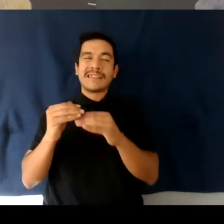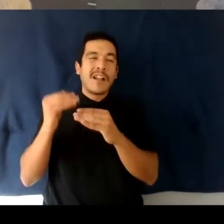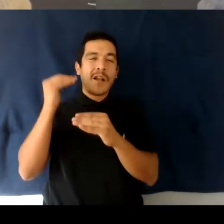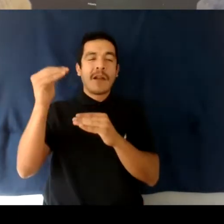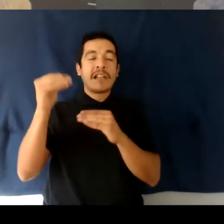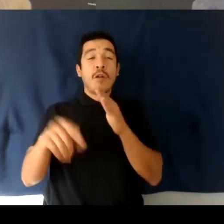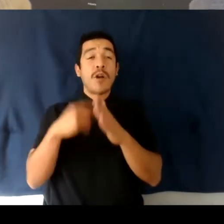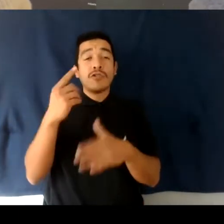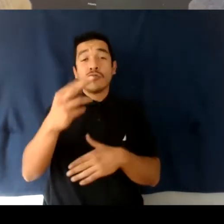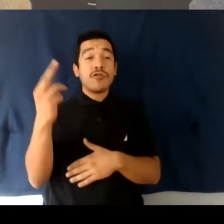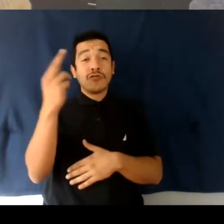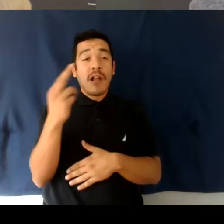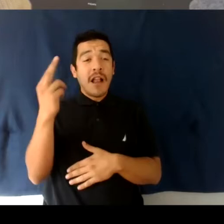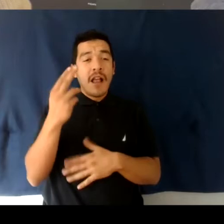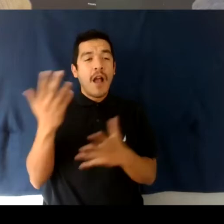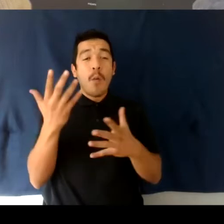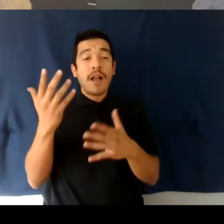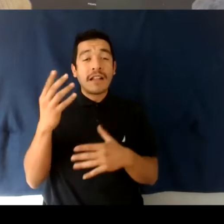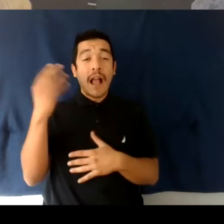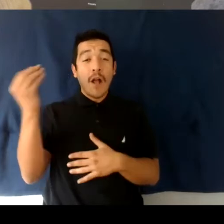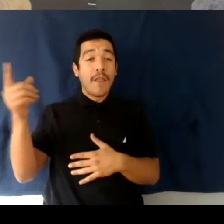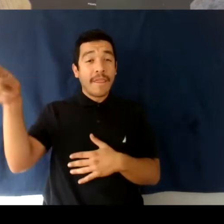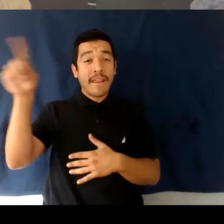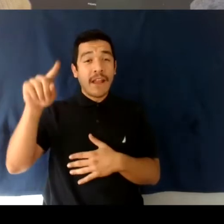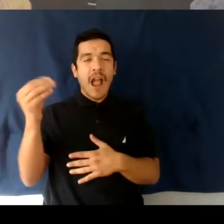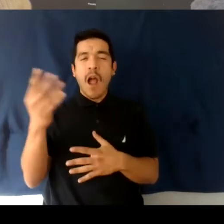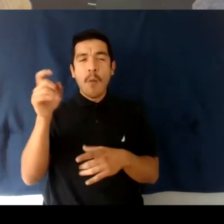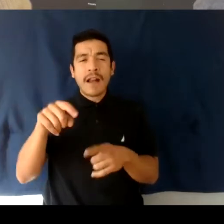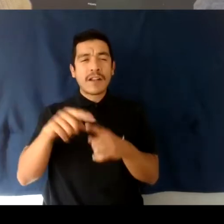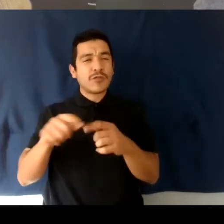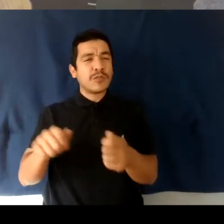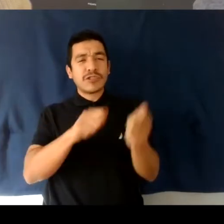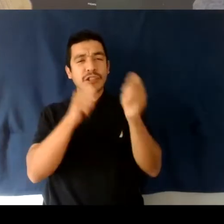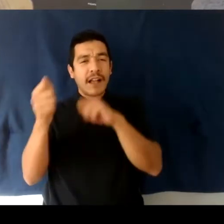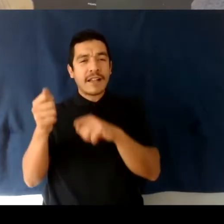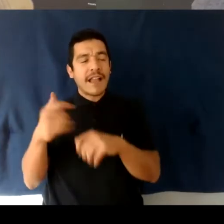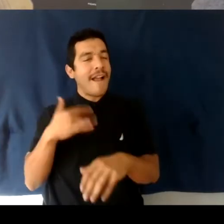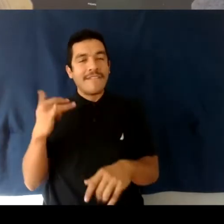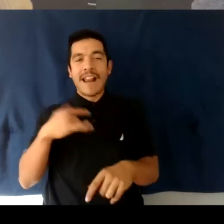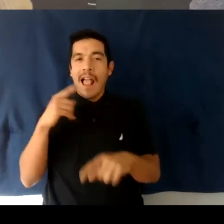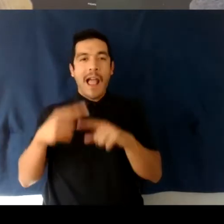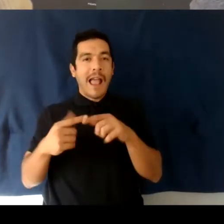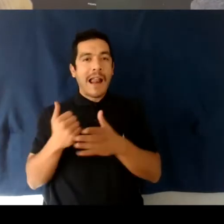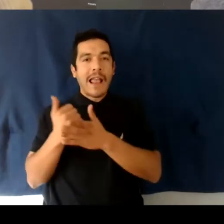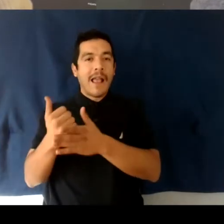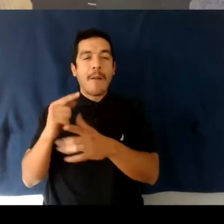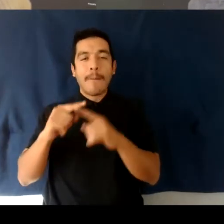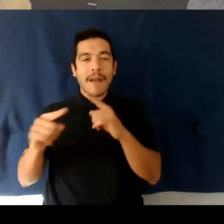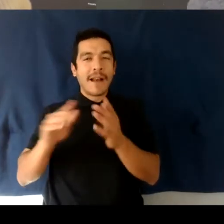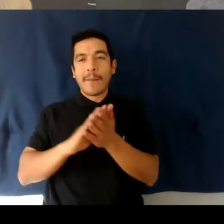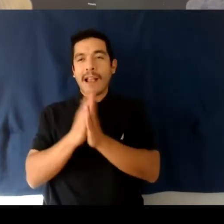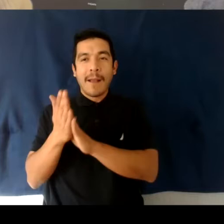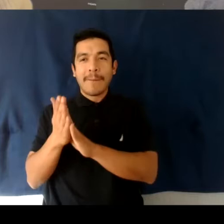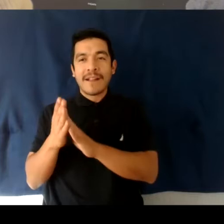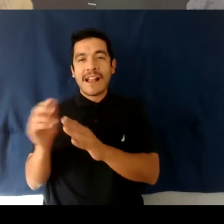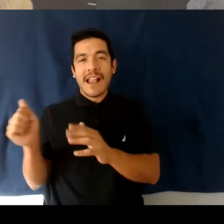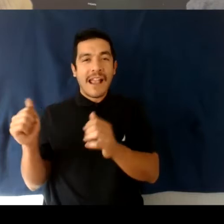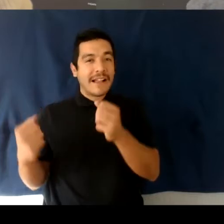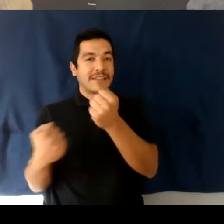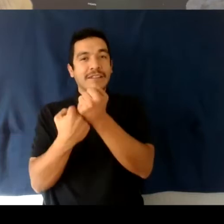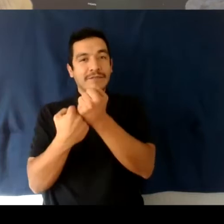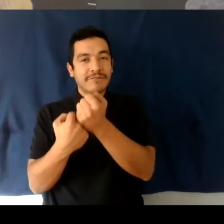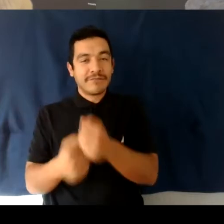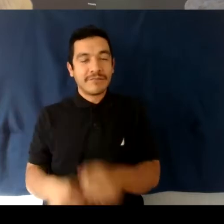you realize what's out there and like what needs to be changed, I feel like I can't I can't not try to change it.